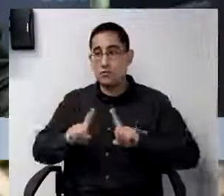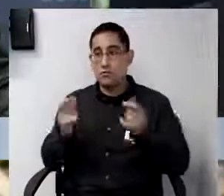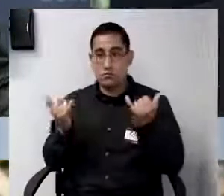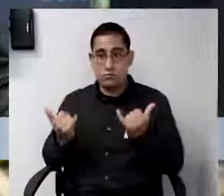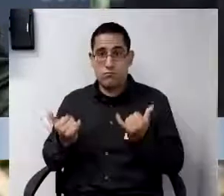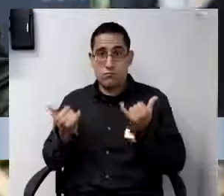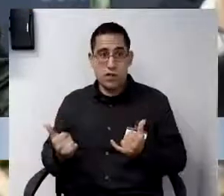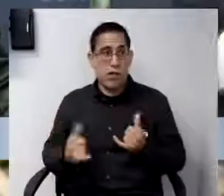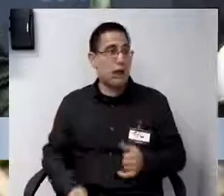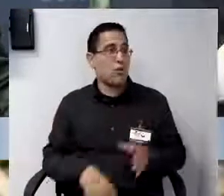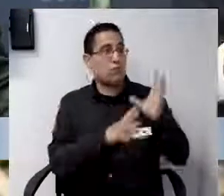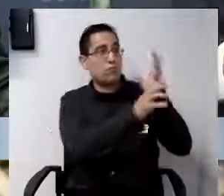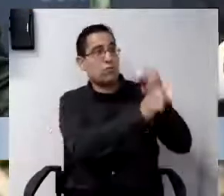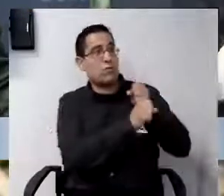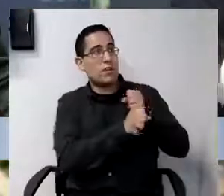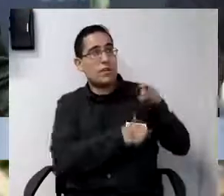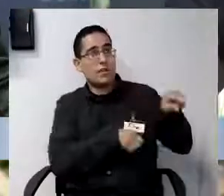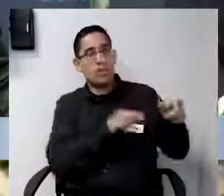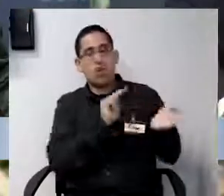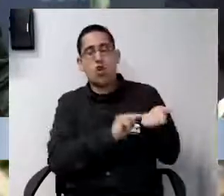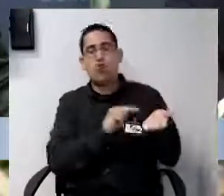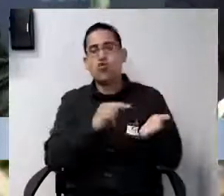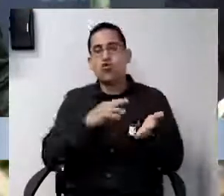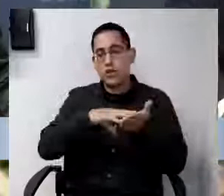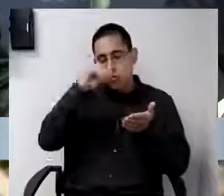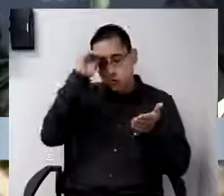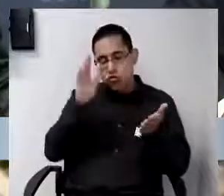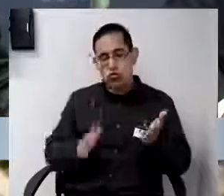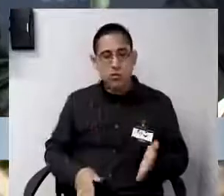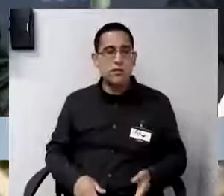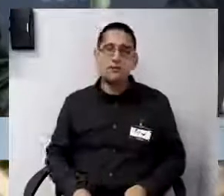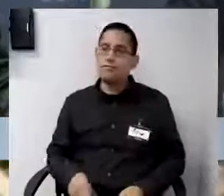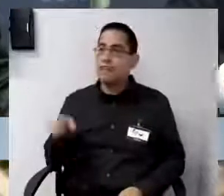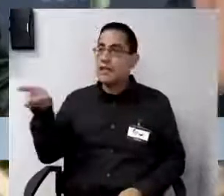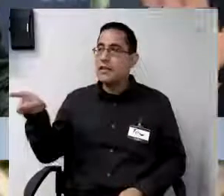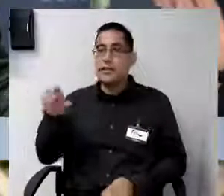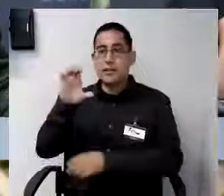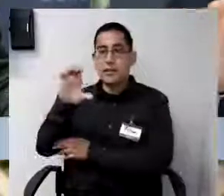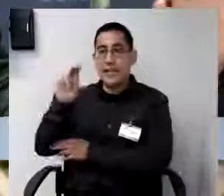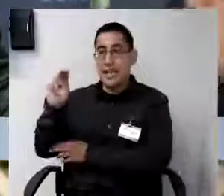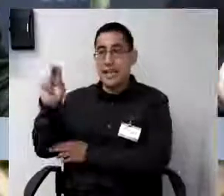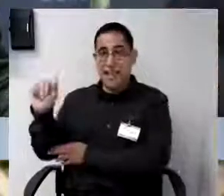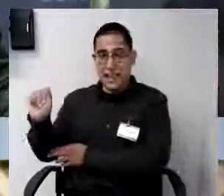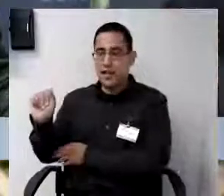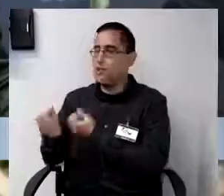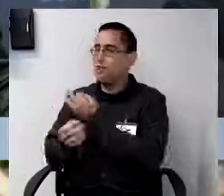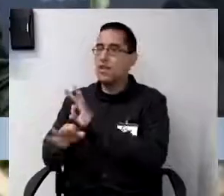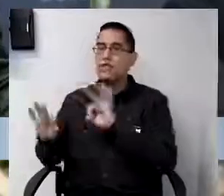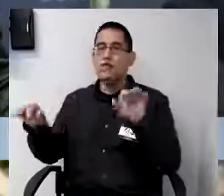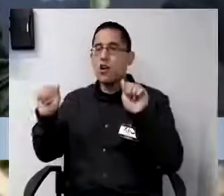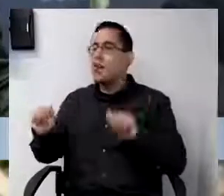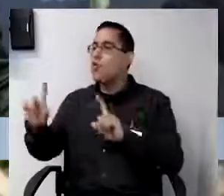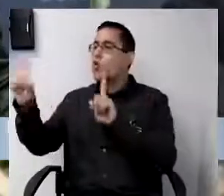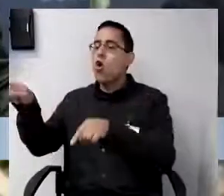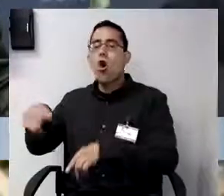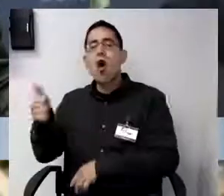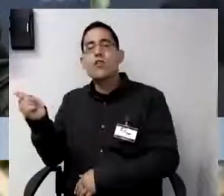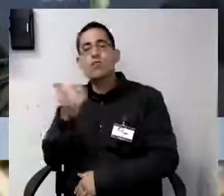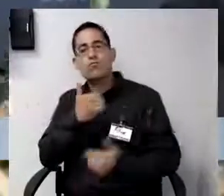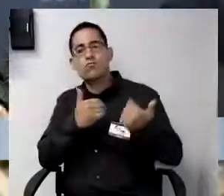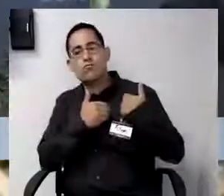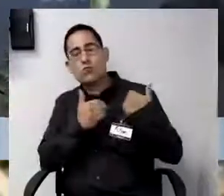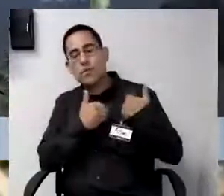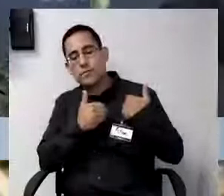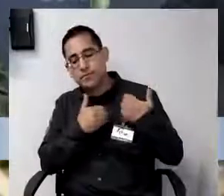can bring in a nursing student and have them there, which then frees up that CNA. Right. So we're looking for all